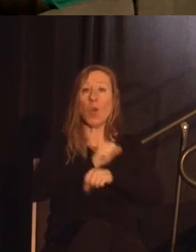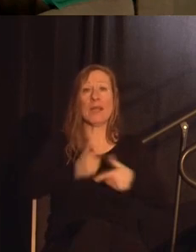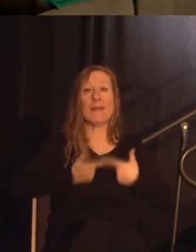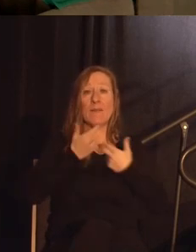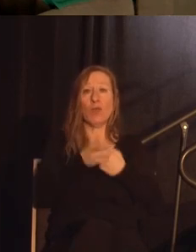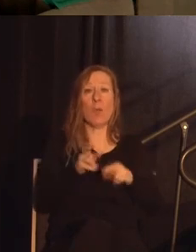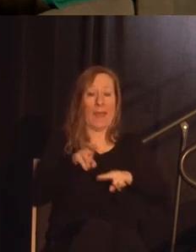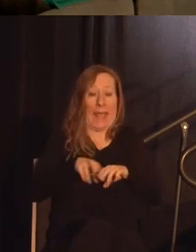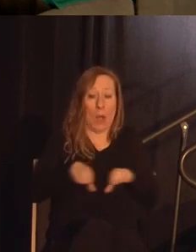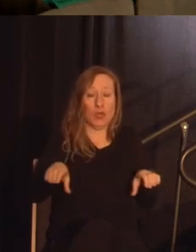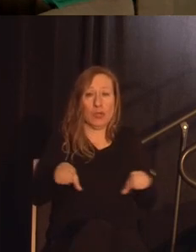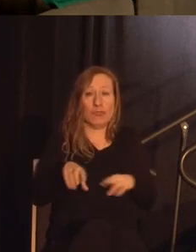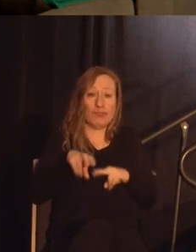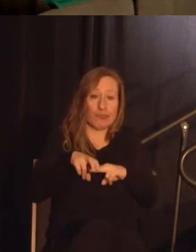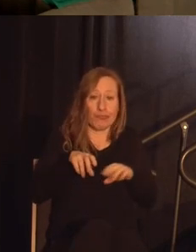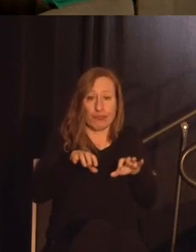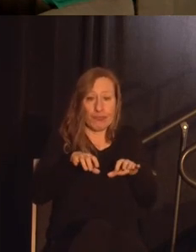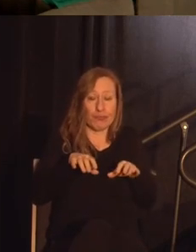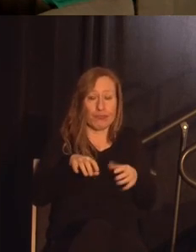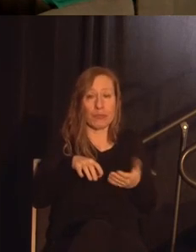room on the couch. And then,